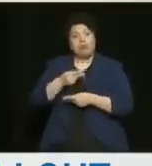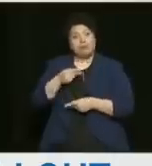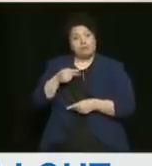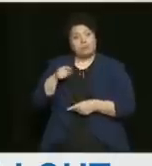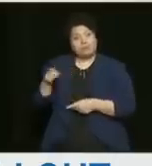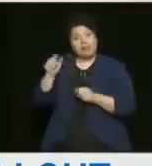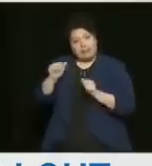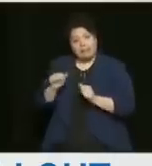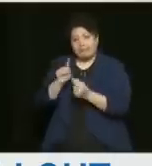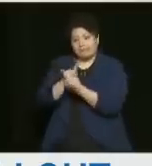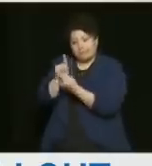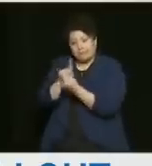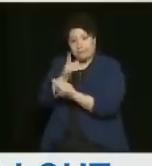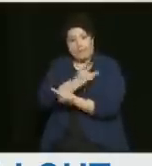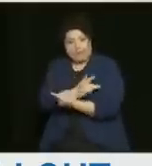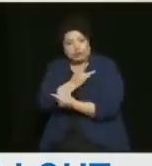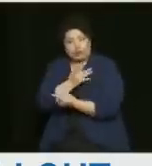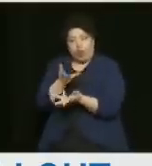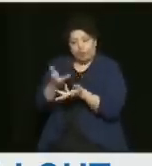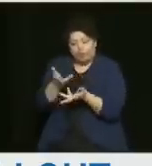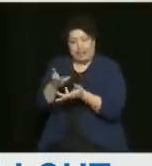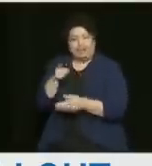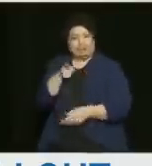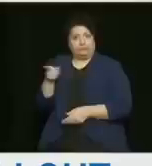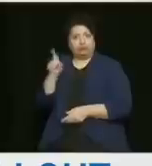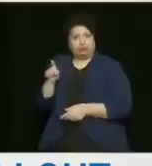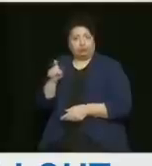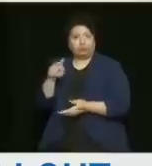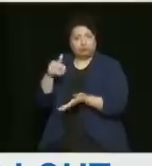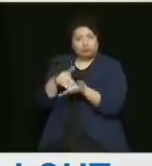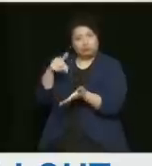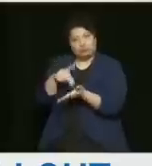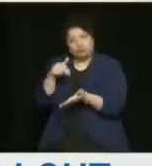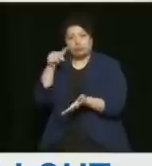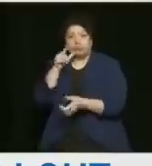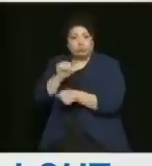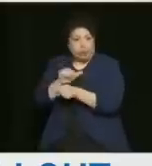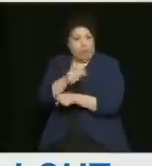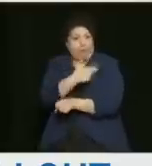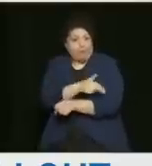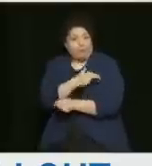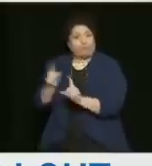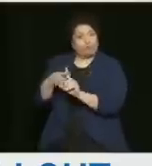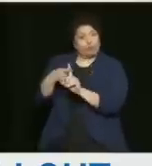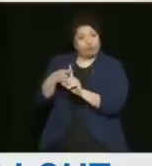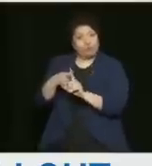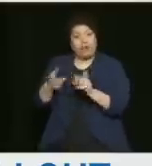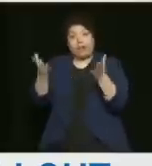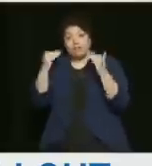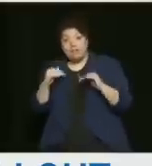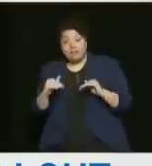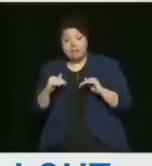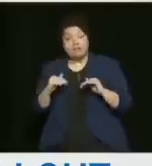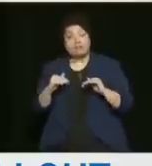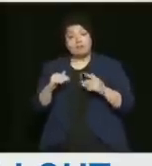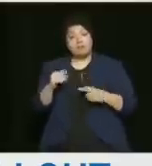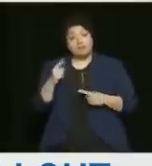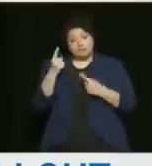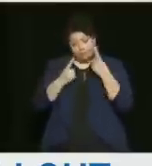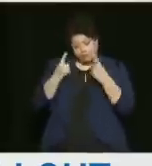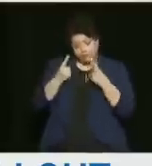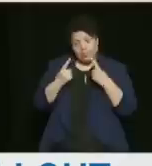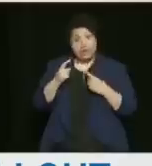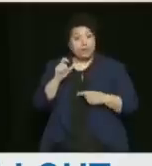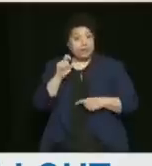care. So those are decisions undertaken at a provincial and territorial level. Then you take it down to a very practical level. Okay, if you're going